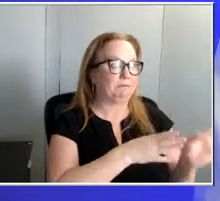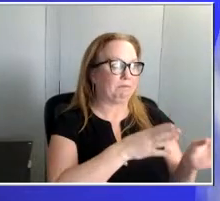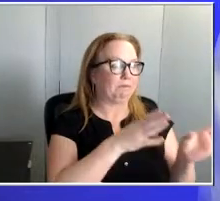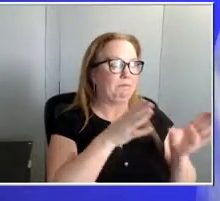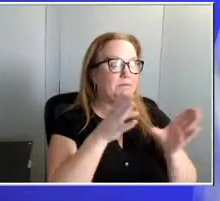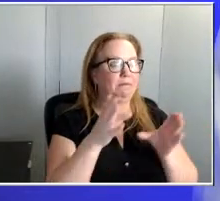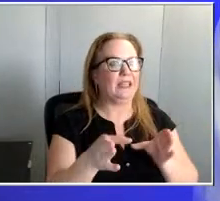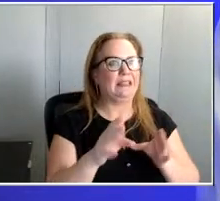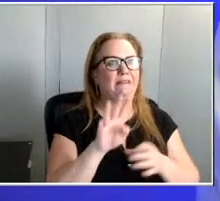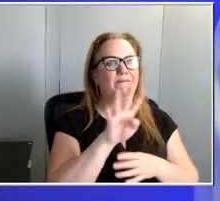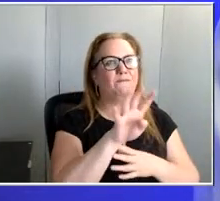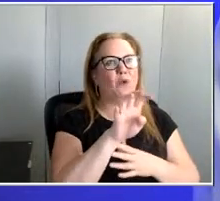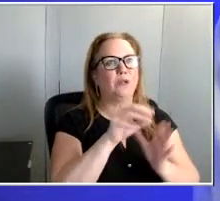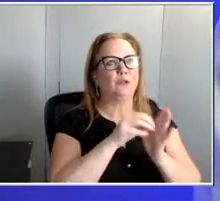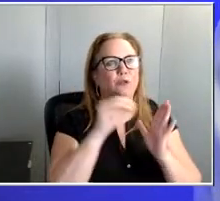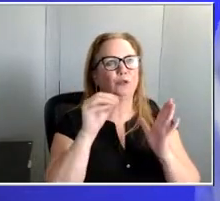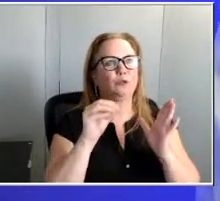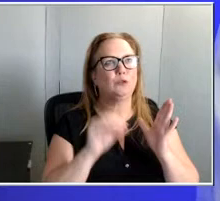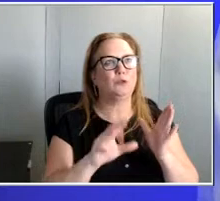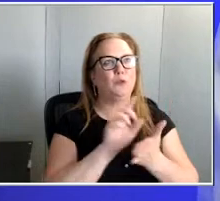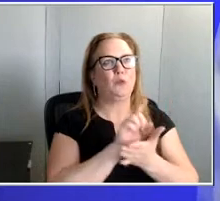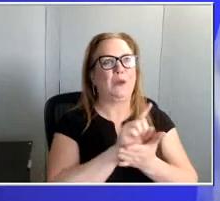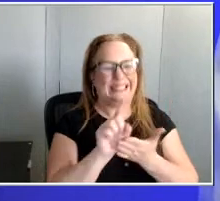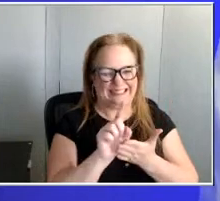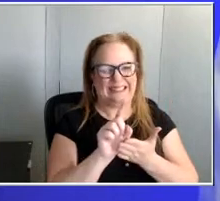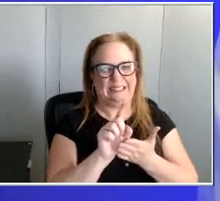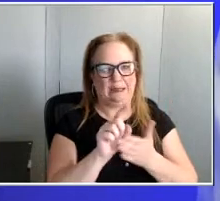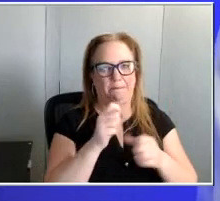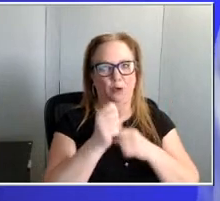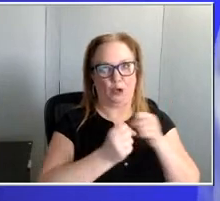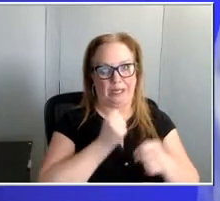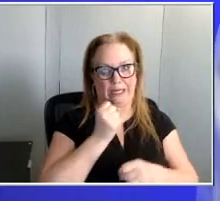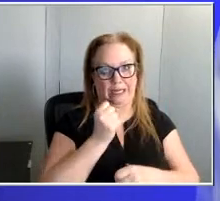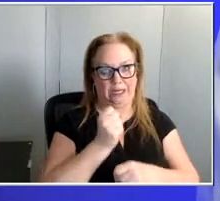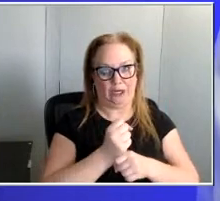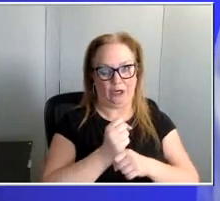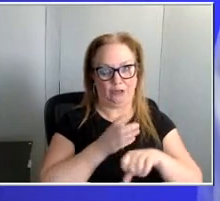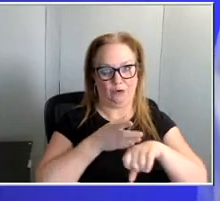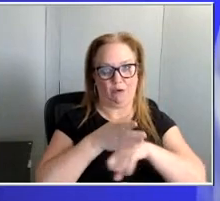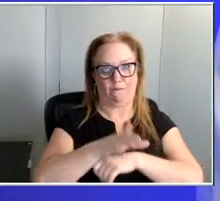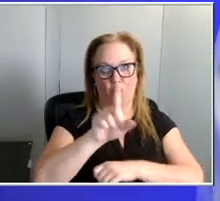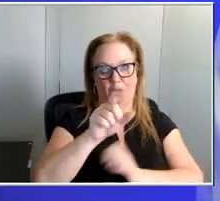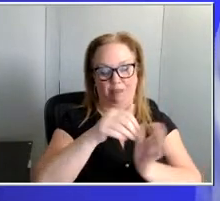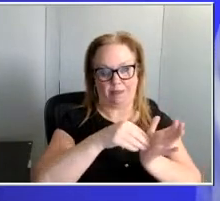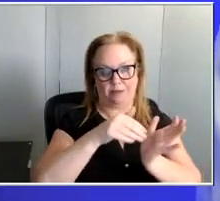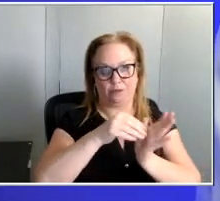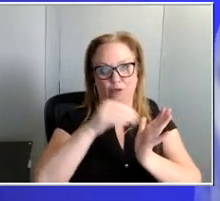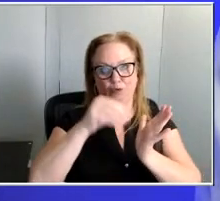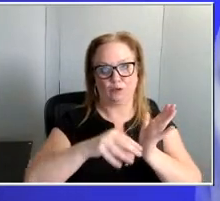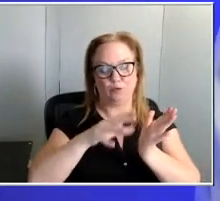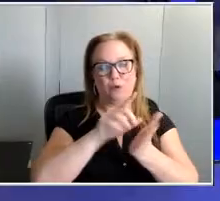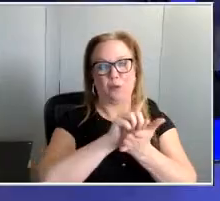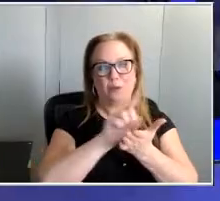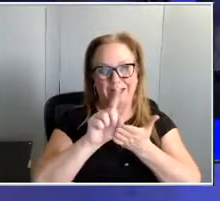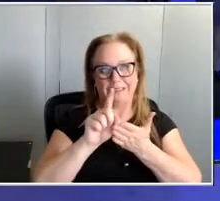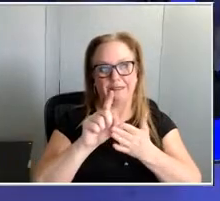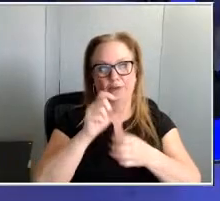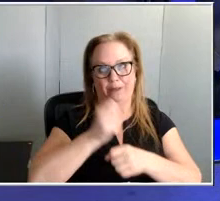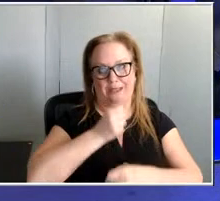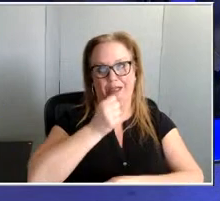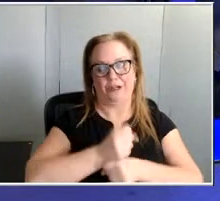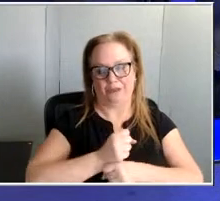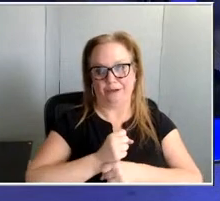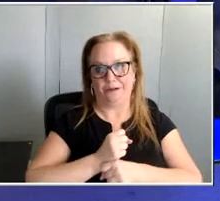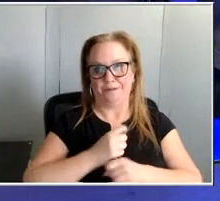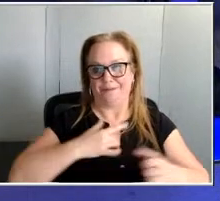went from 400 student weeks per year to over 1,000 student weeks per year. Yeah, it's so darn